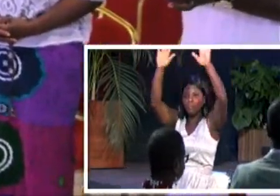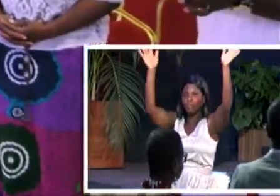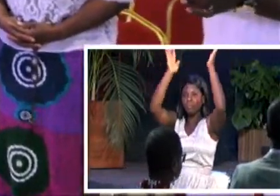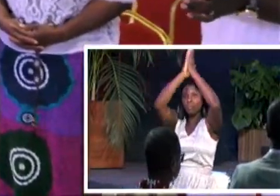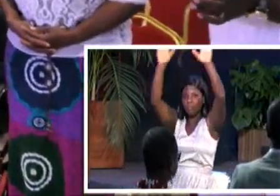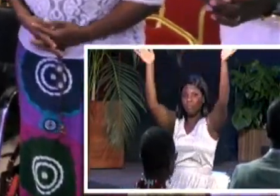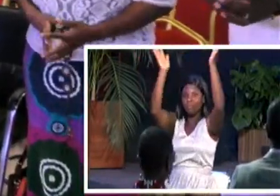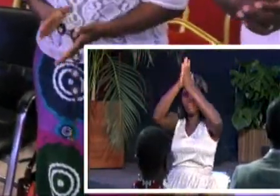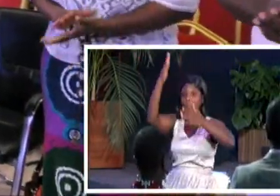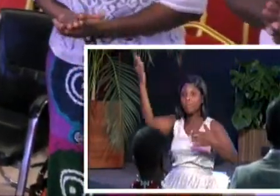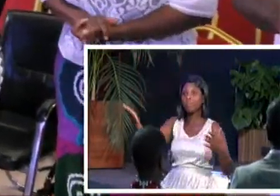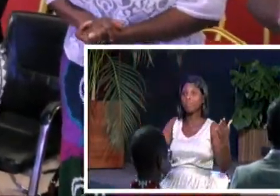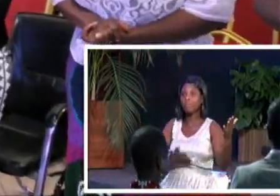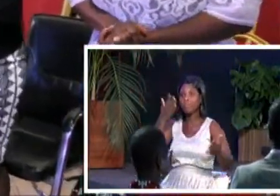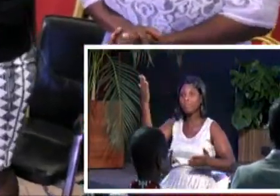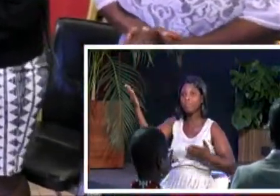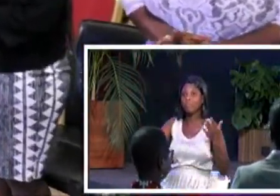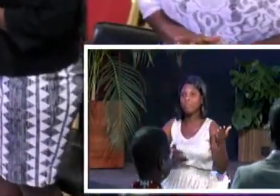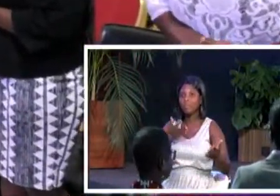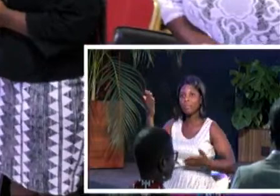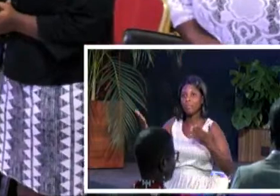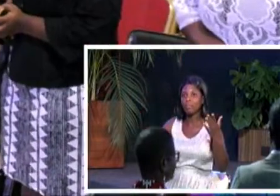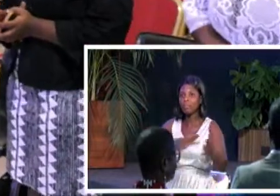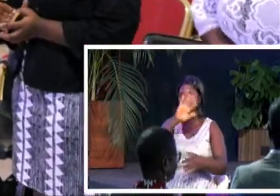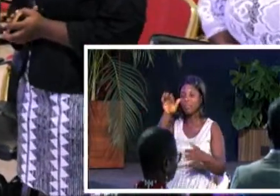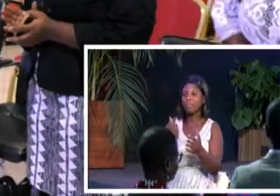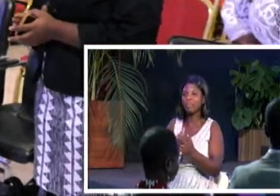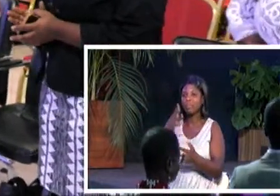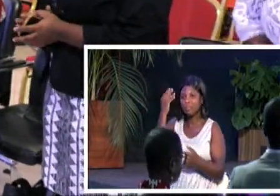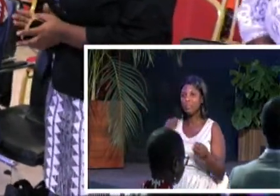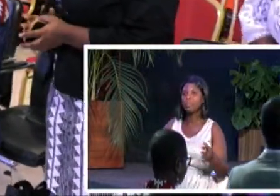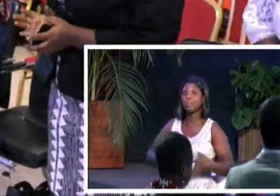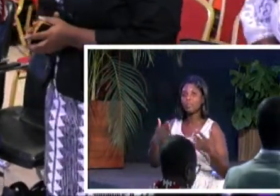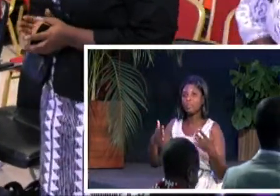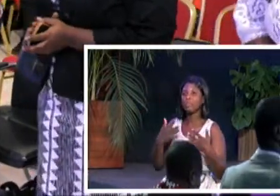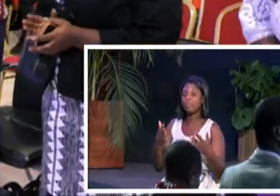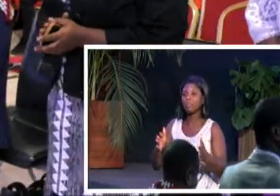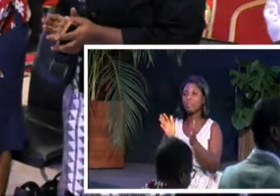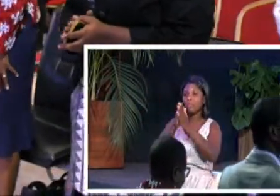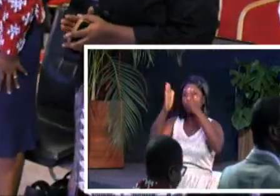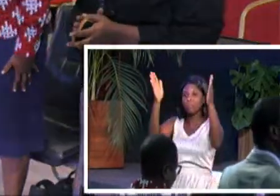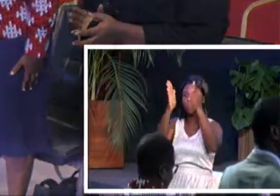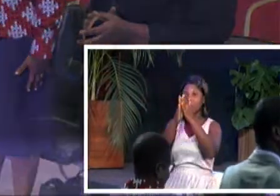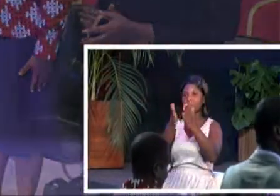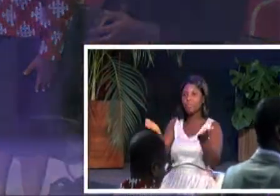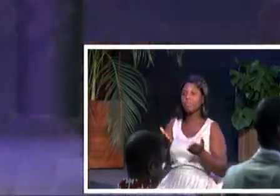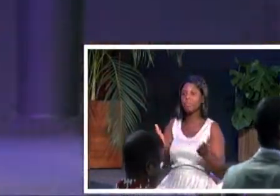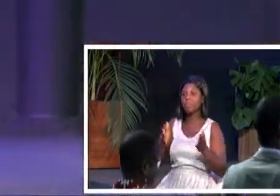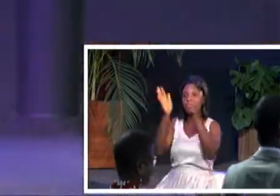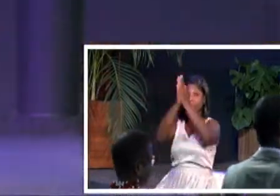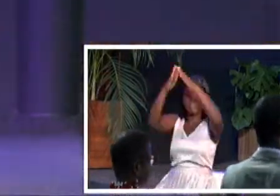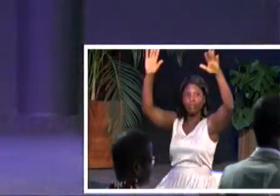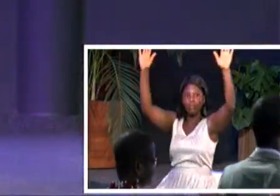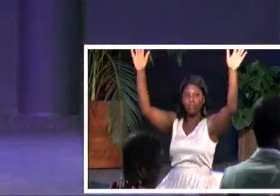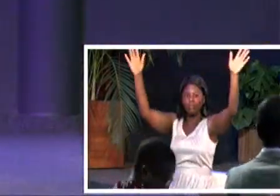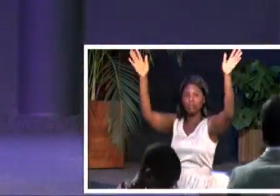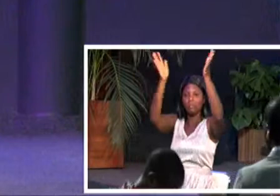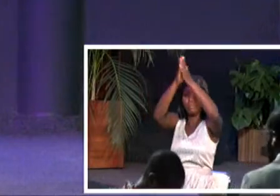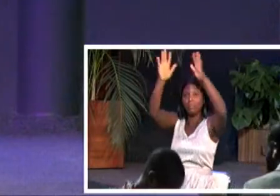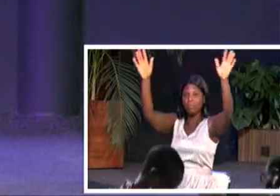11 weeks of working with you, week after week after week. God bless you all so much. Absolutely incredible. Thank you so